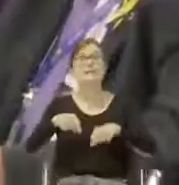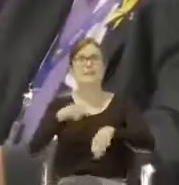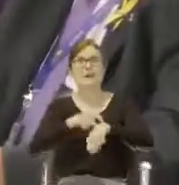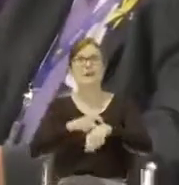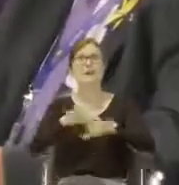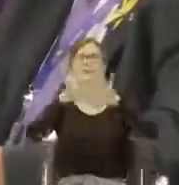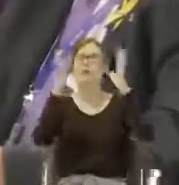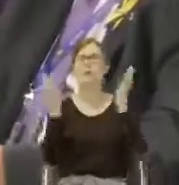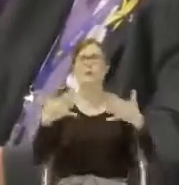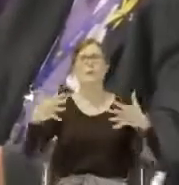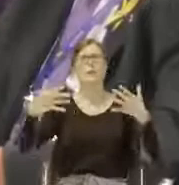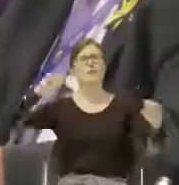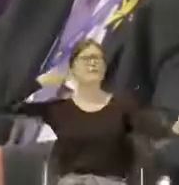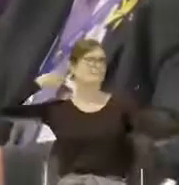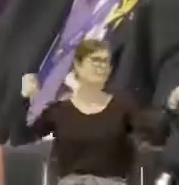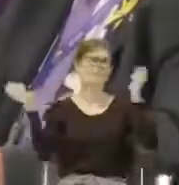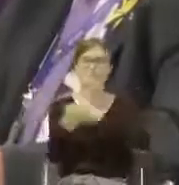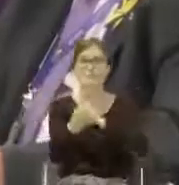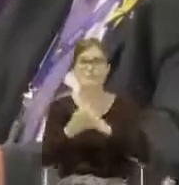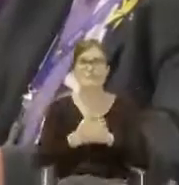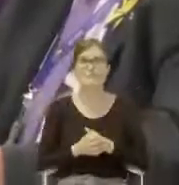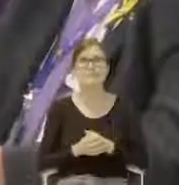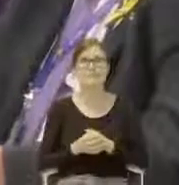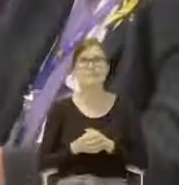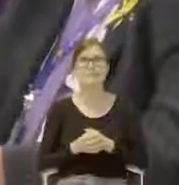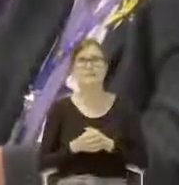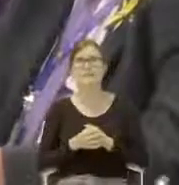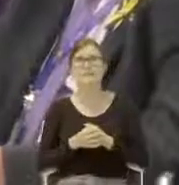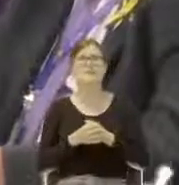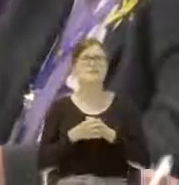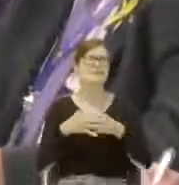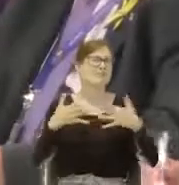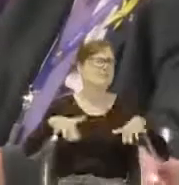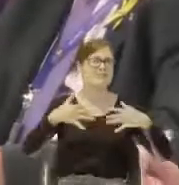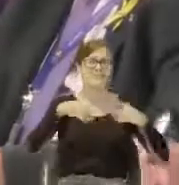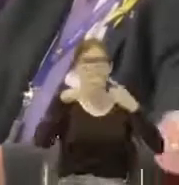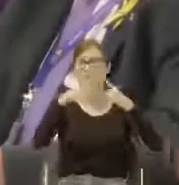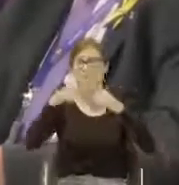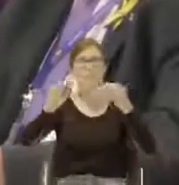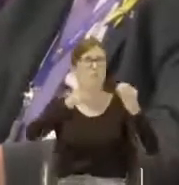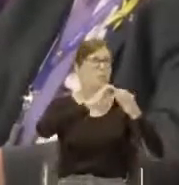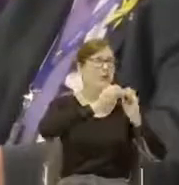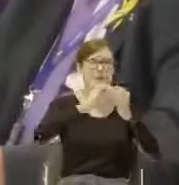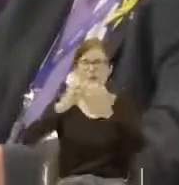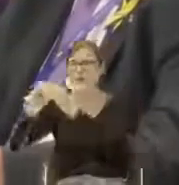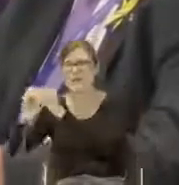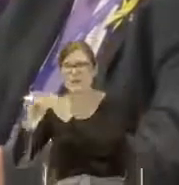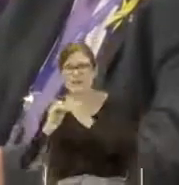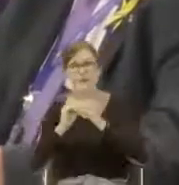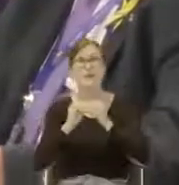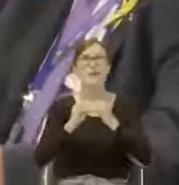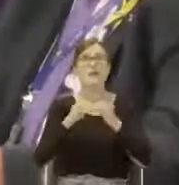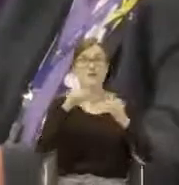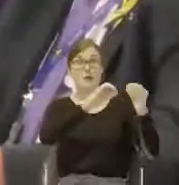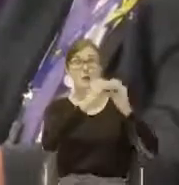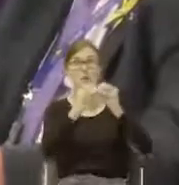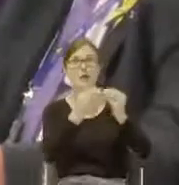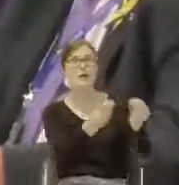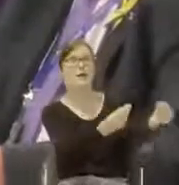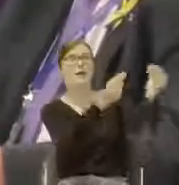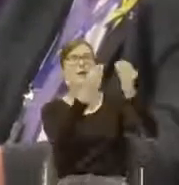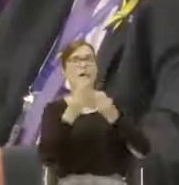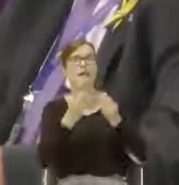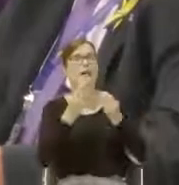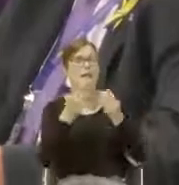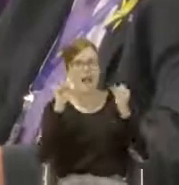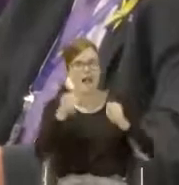that have revealed the weaknesses of our system and deepened the inequality in our society.